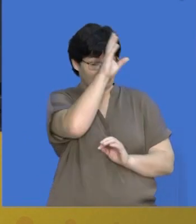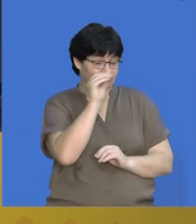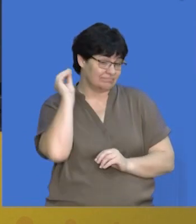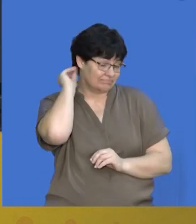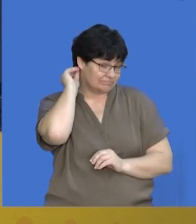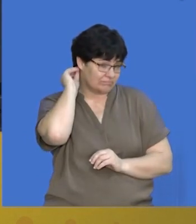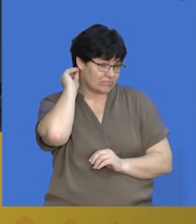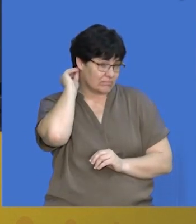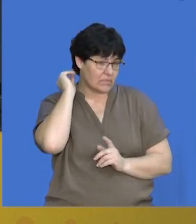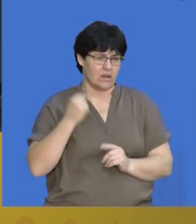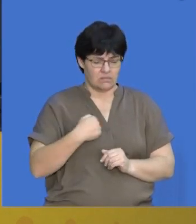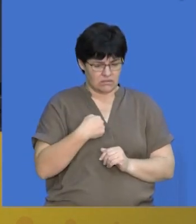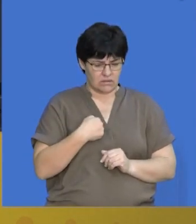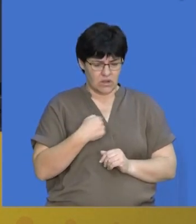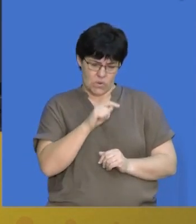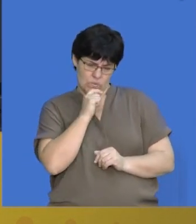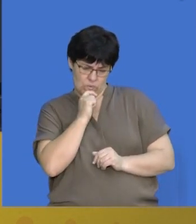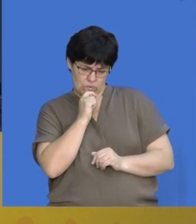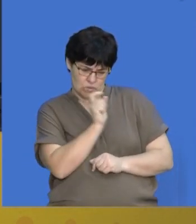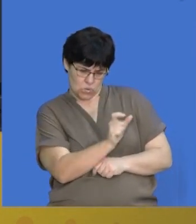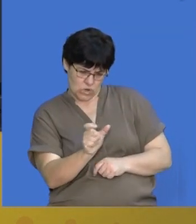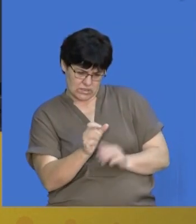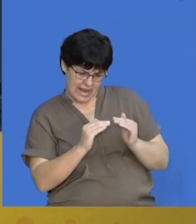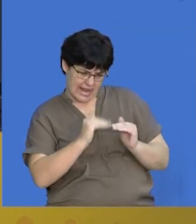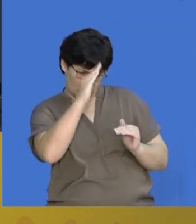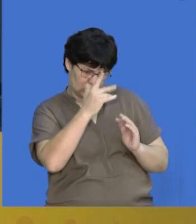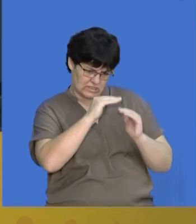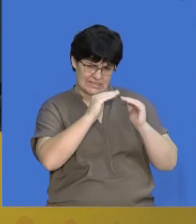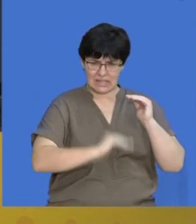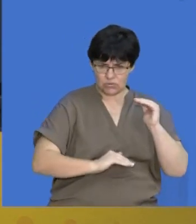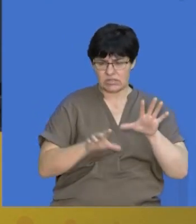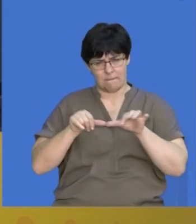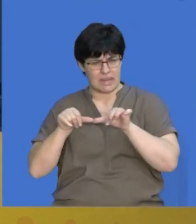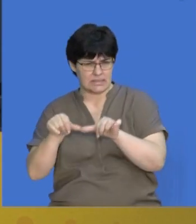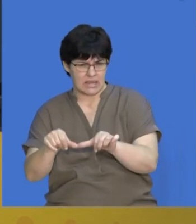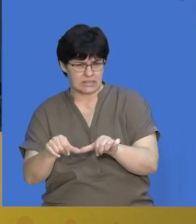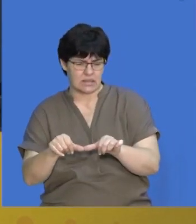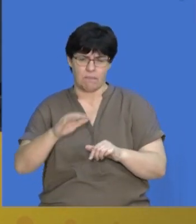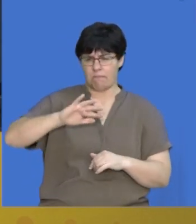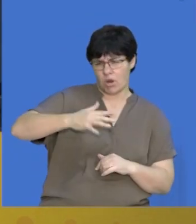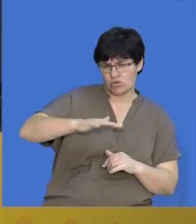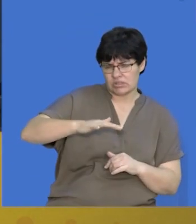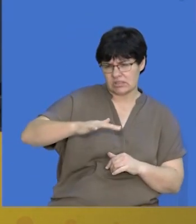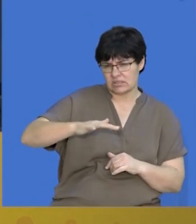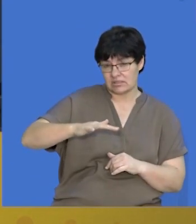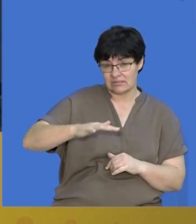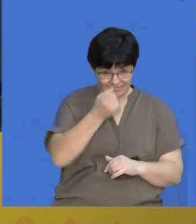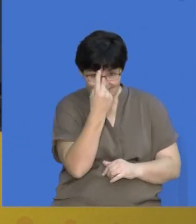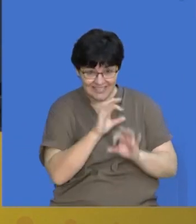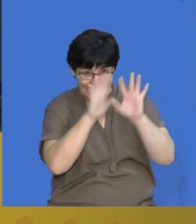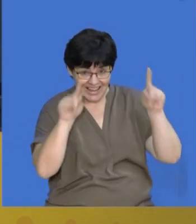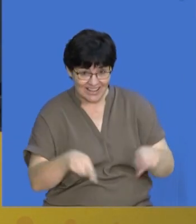I'm thinking of how am I going to use the words increasing, decreasing, maintaining, moderate. Are you getting the